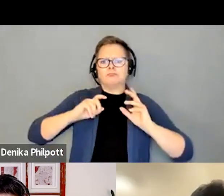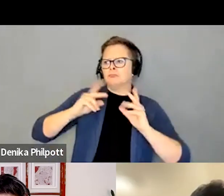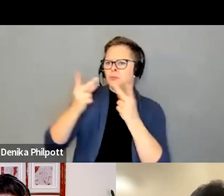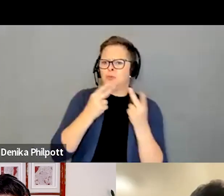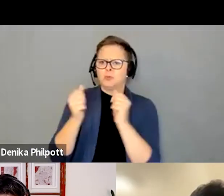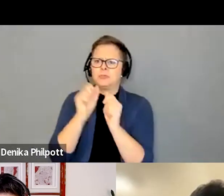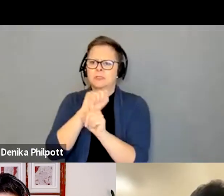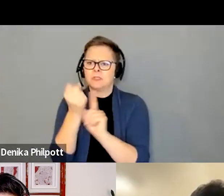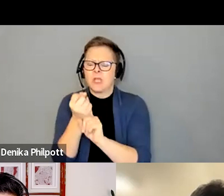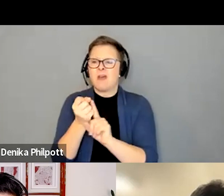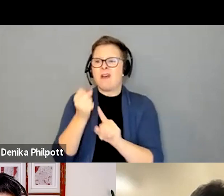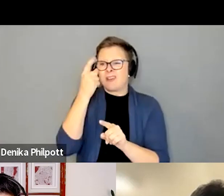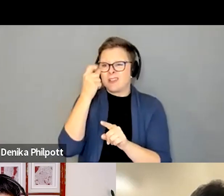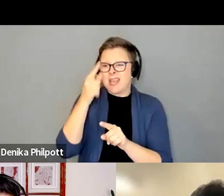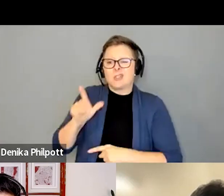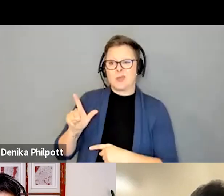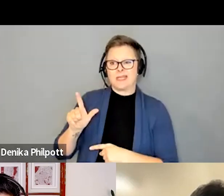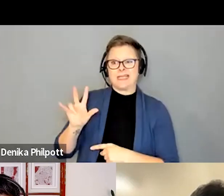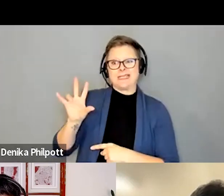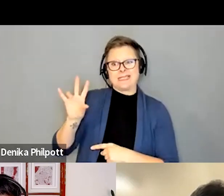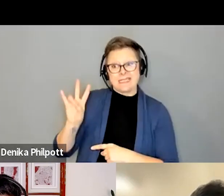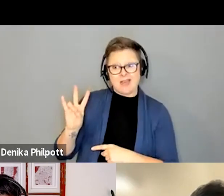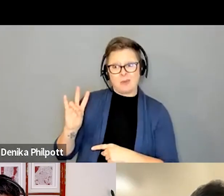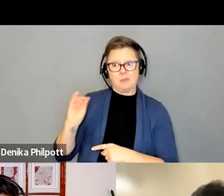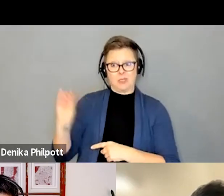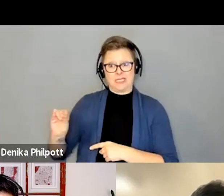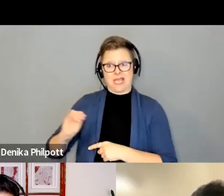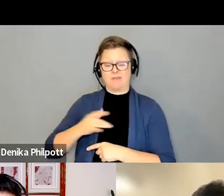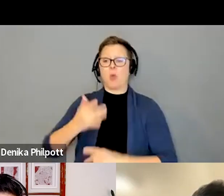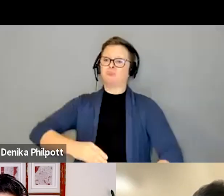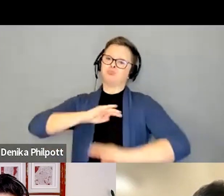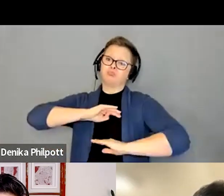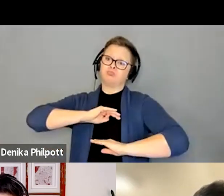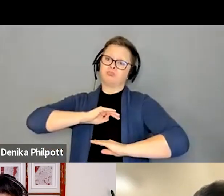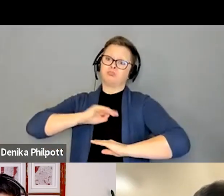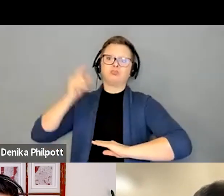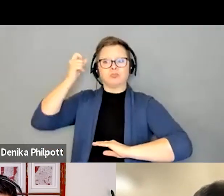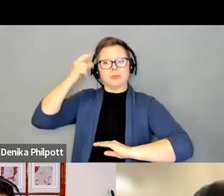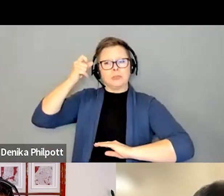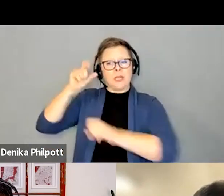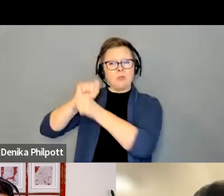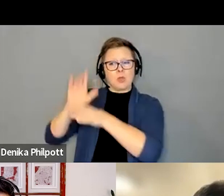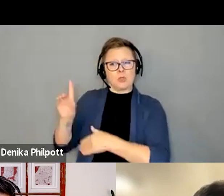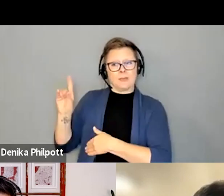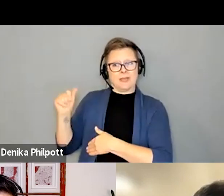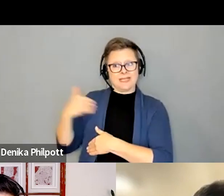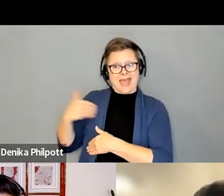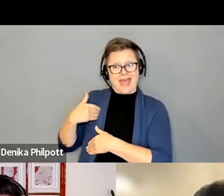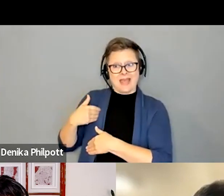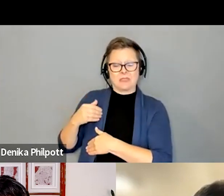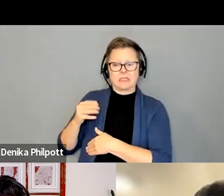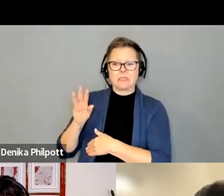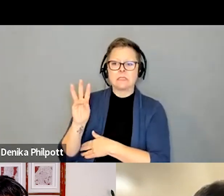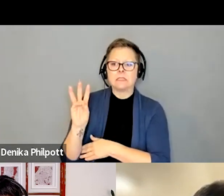Canadians, 27% are fulfilled. And among workers with disabilities,